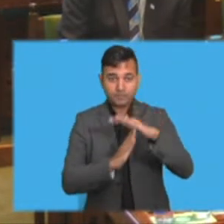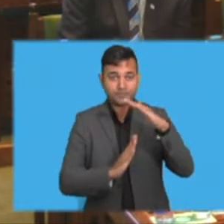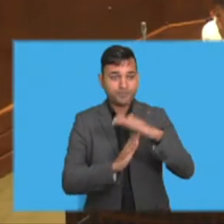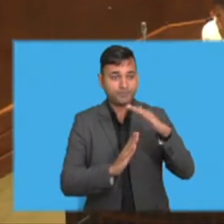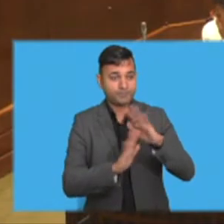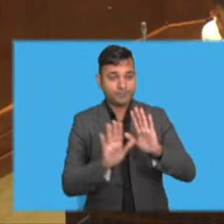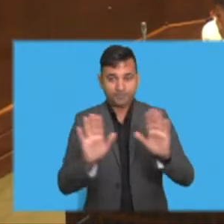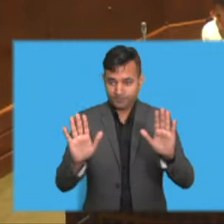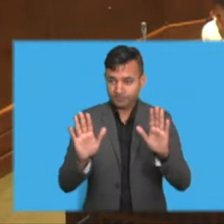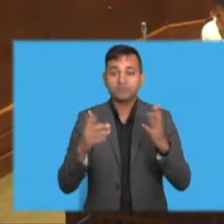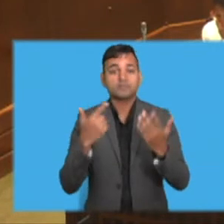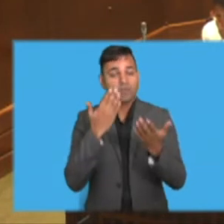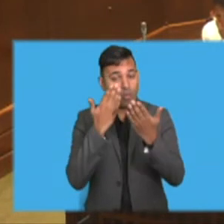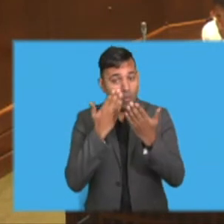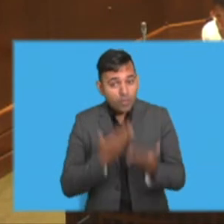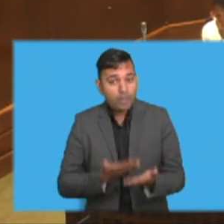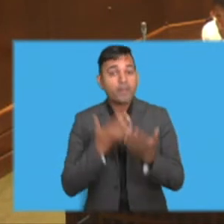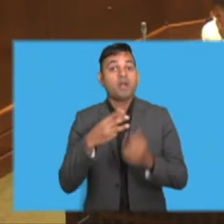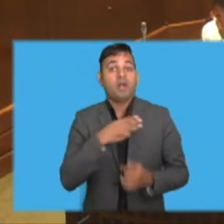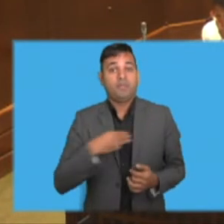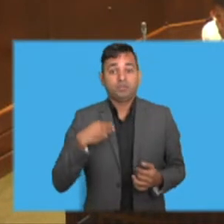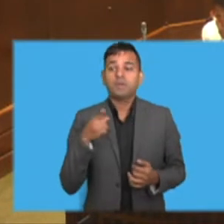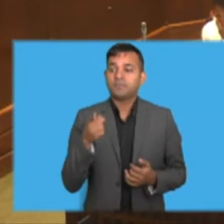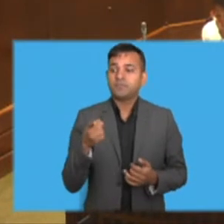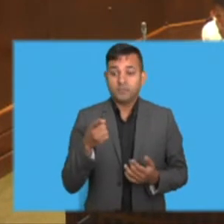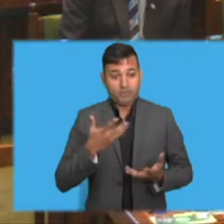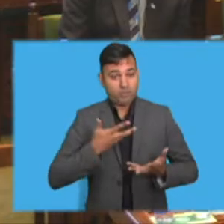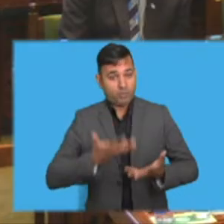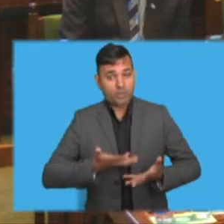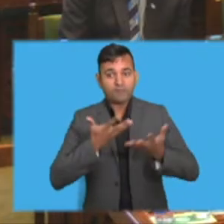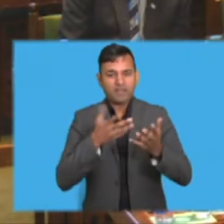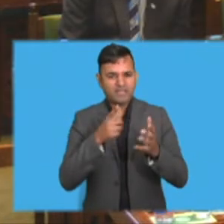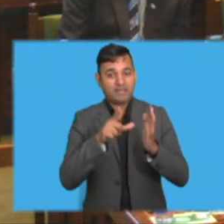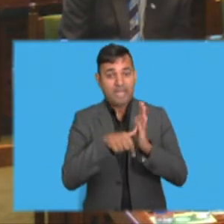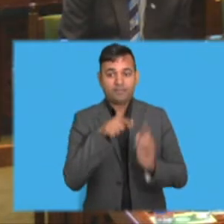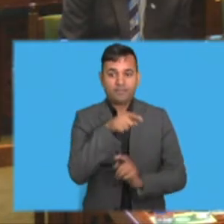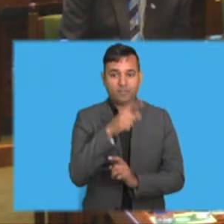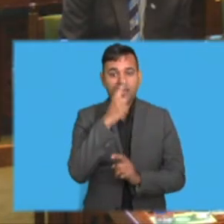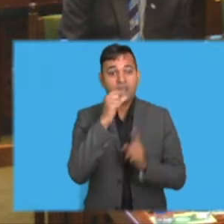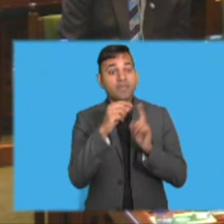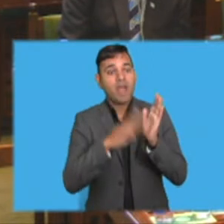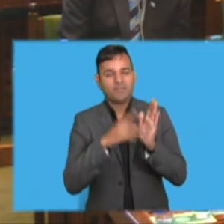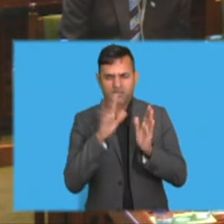Honorable members, order. The floor is given to the Honorable Prime Minister. Thank you, Madam Speaker. Madam Speaker,